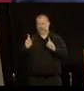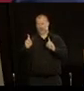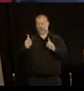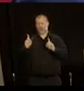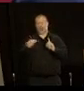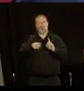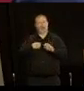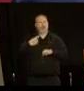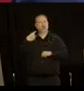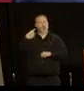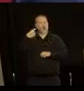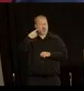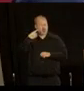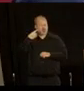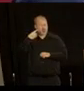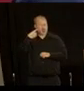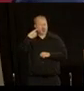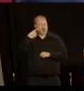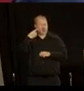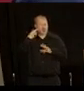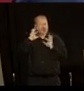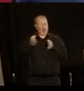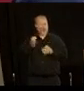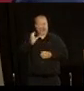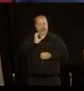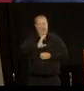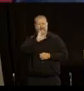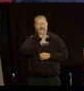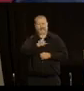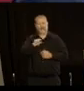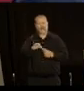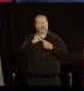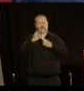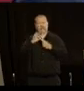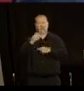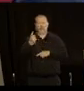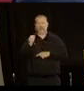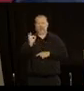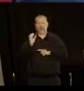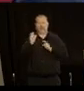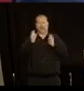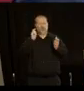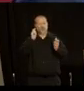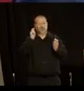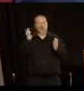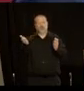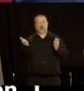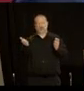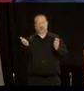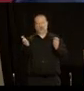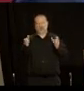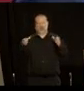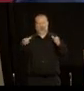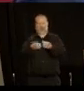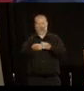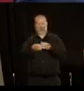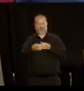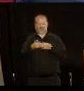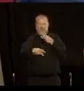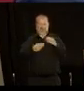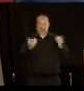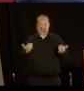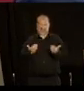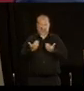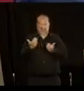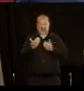I heard that Family Cafe is unique. It's one of the largest gatherings of its kind